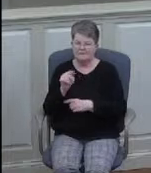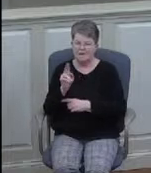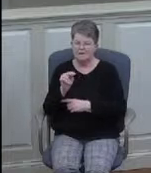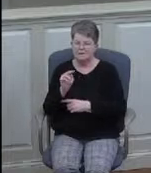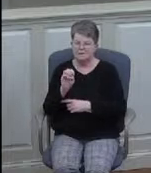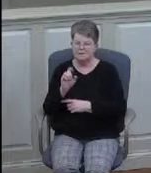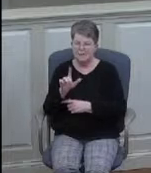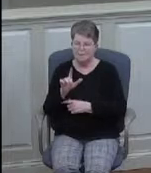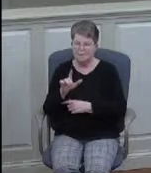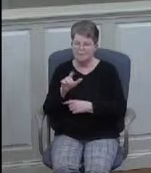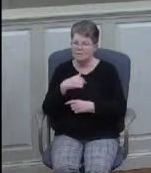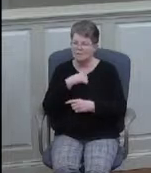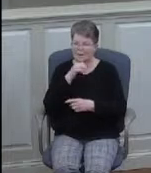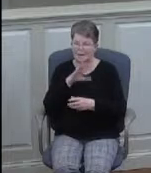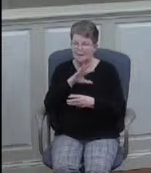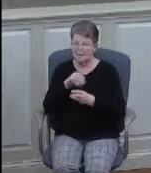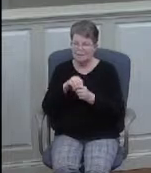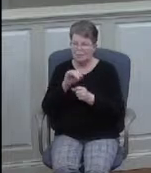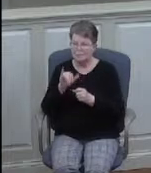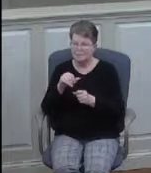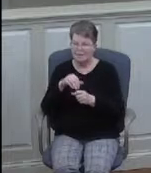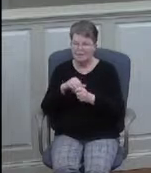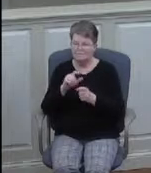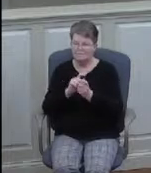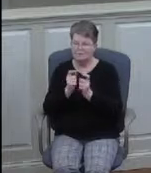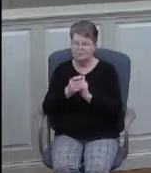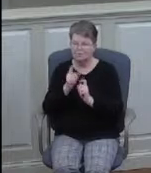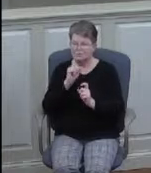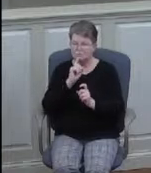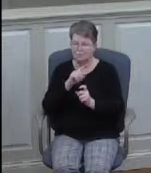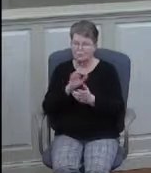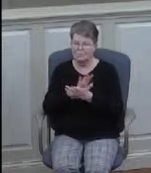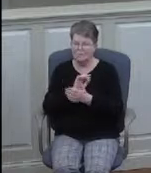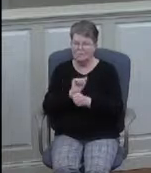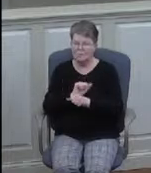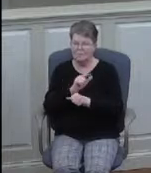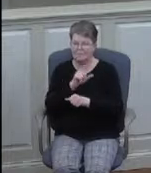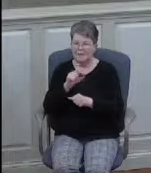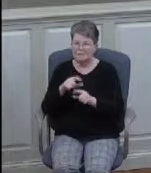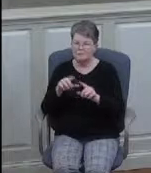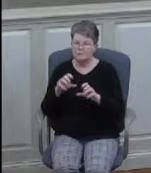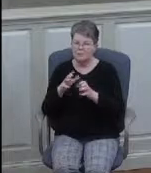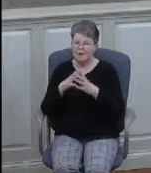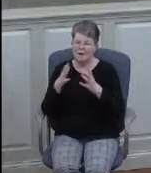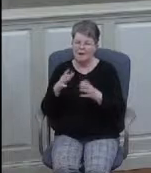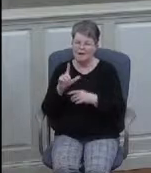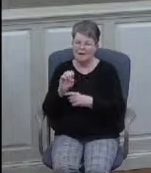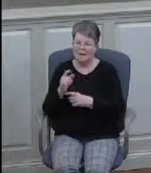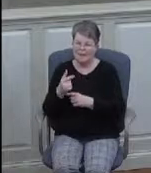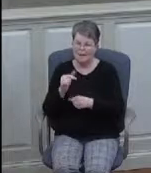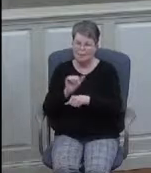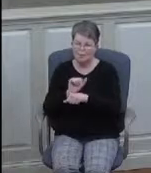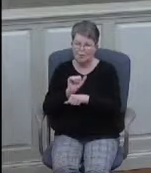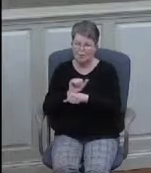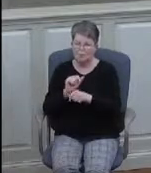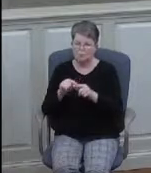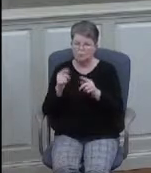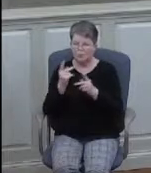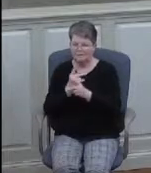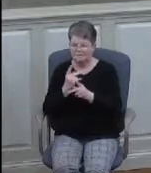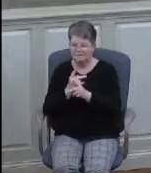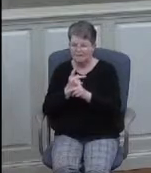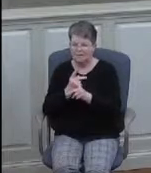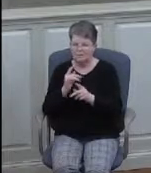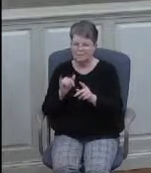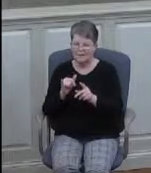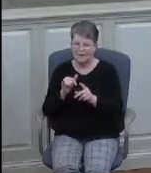held off. We didn't include that in the initial change order paperwork for that because they needed to do a lot of legwork to figure that impact